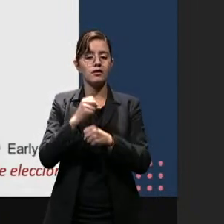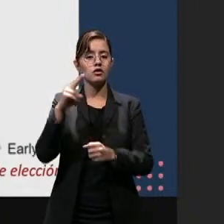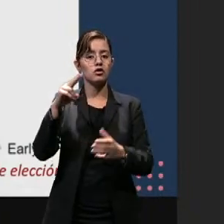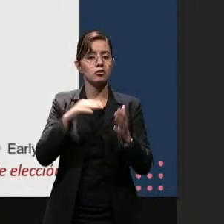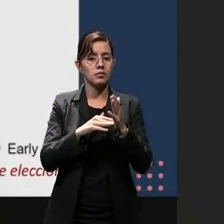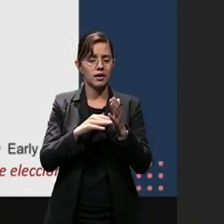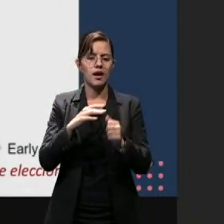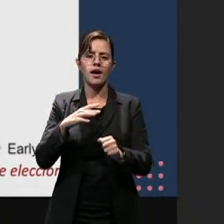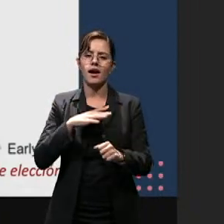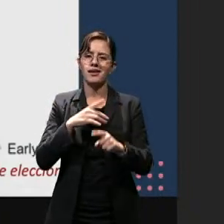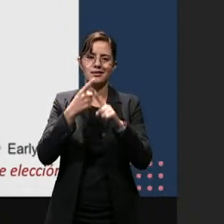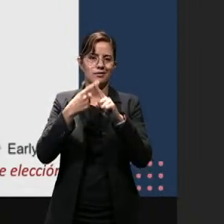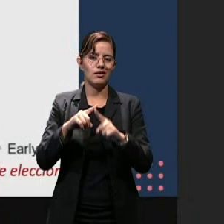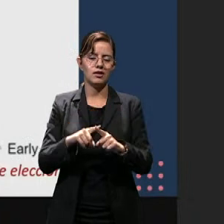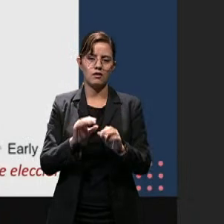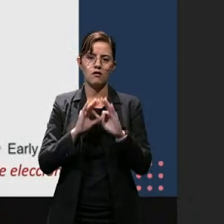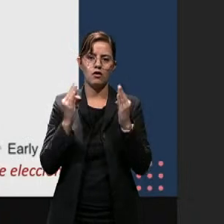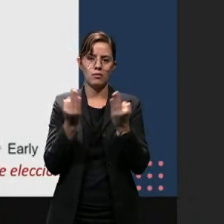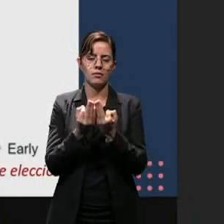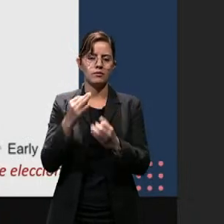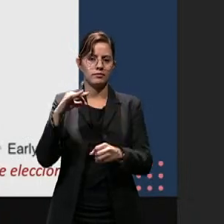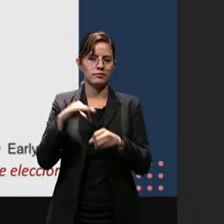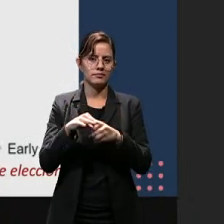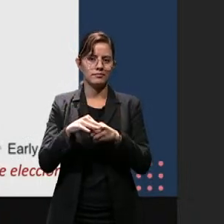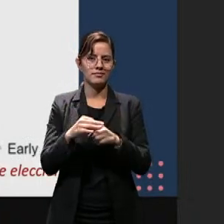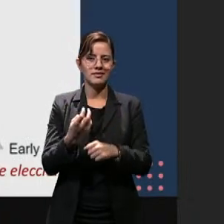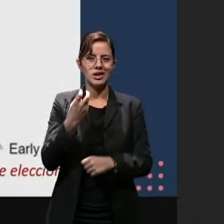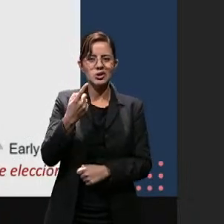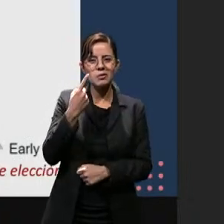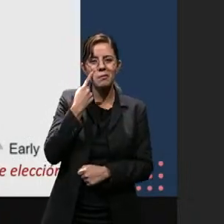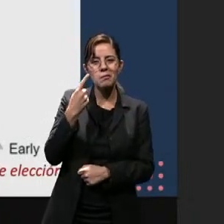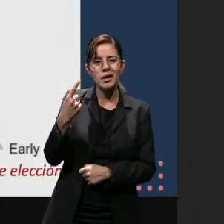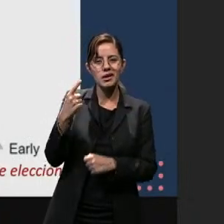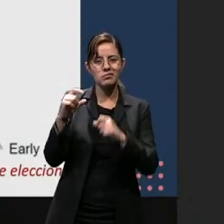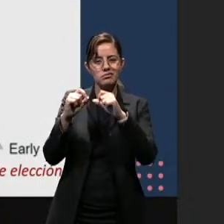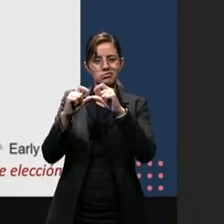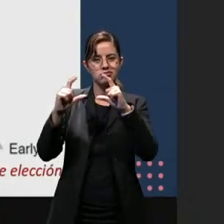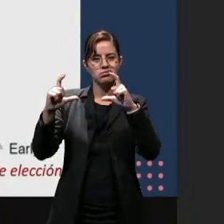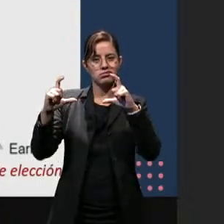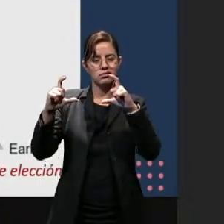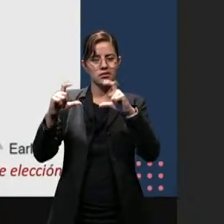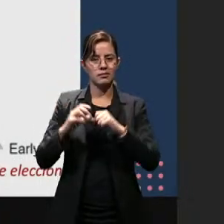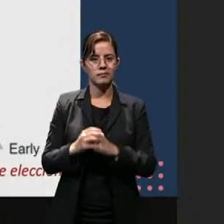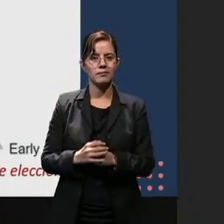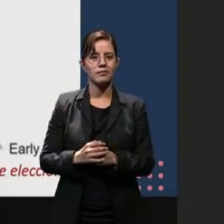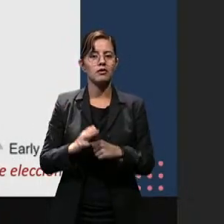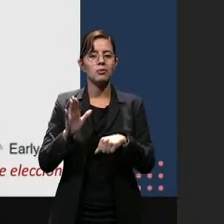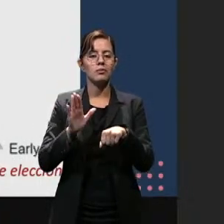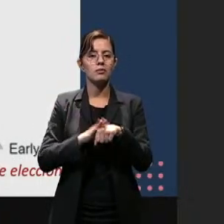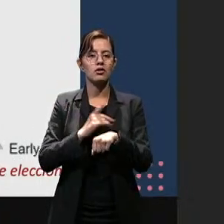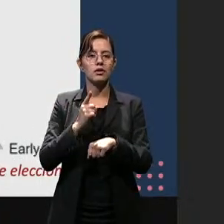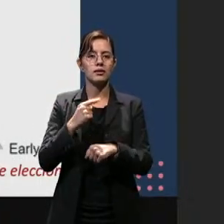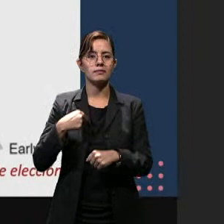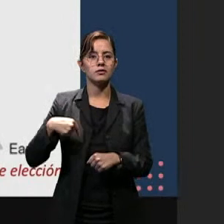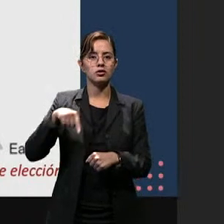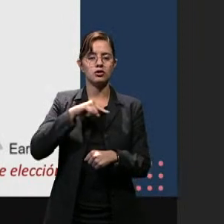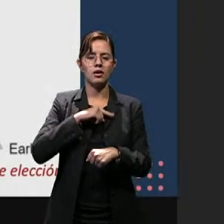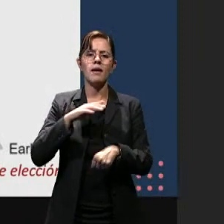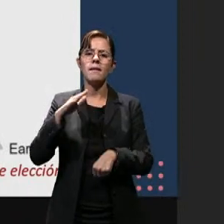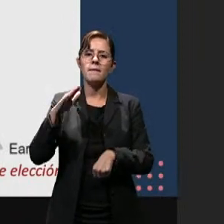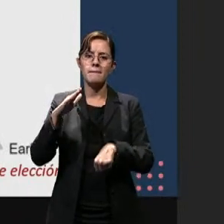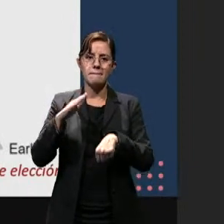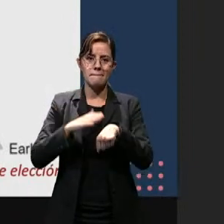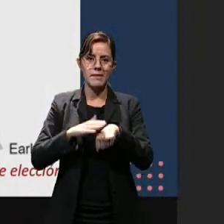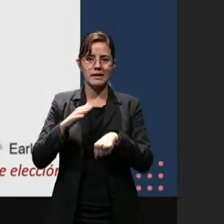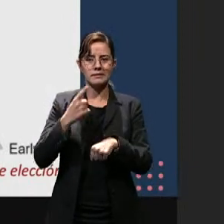snow globe up at the top, because as voters are given options in voting, here's 2004,